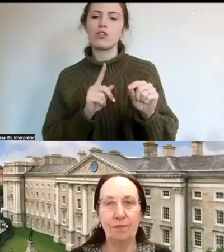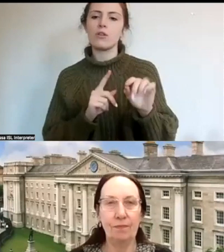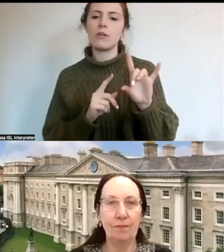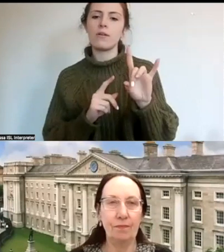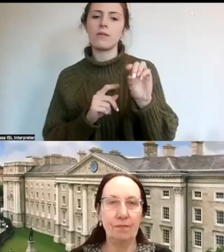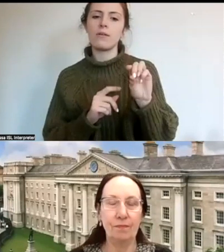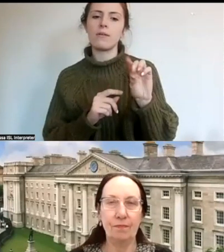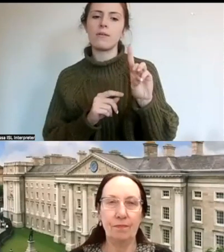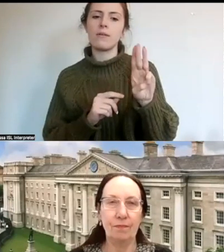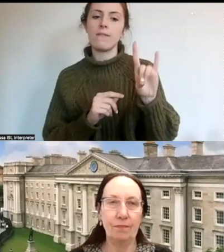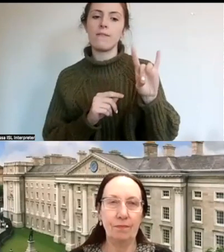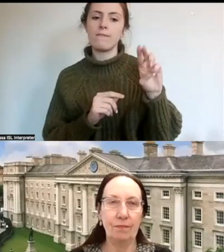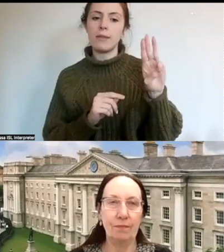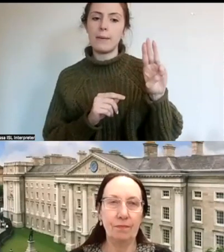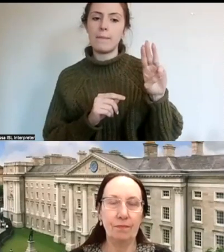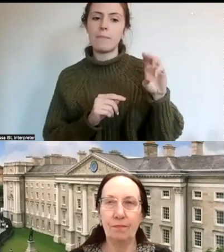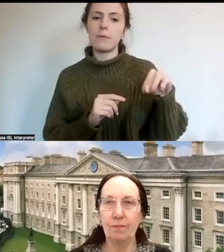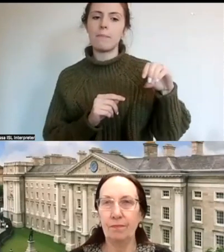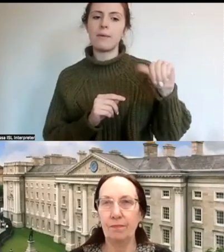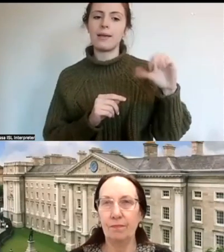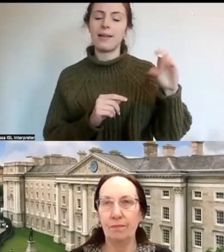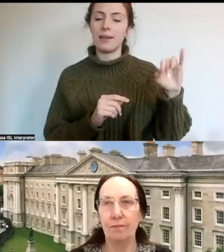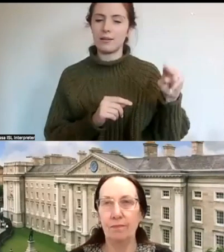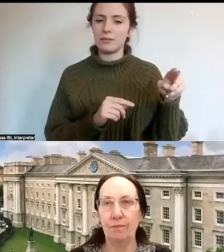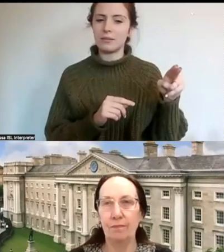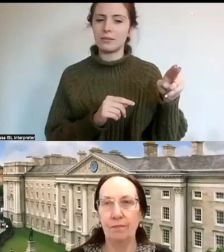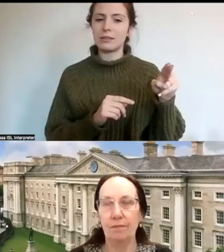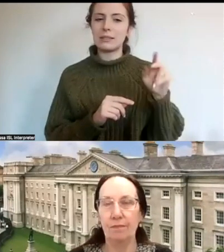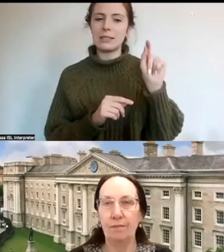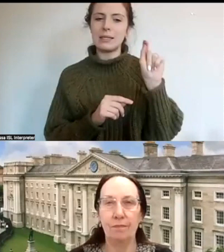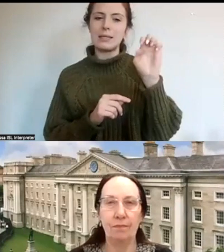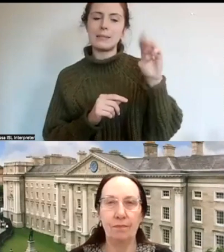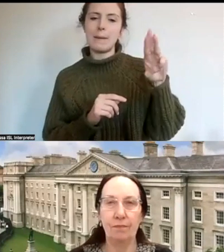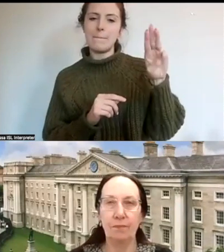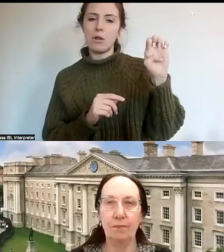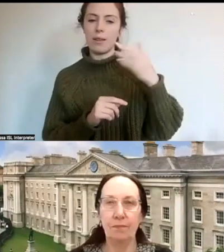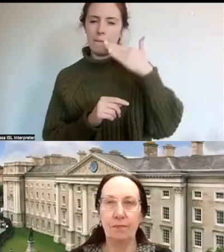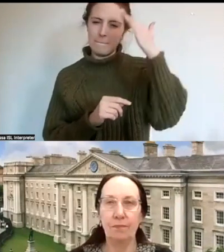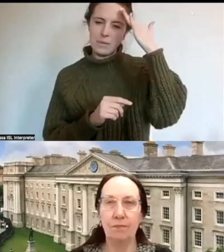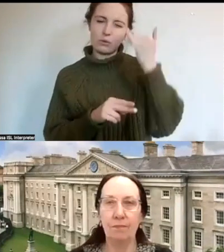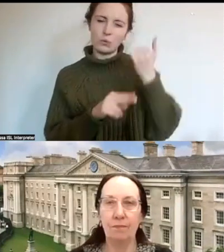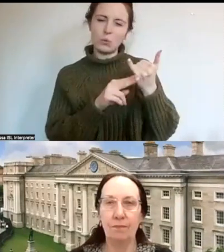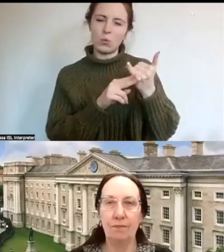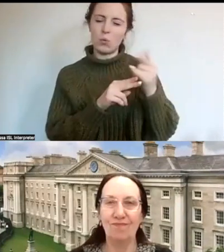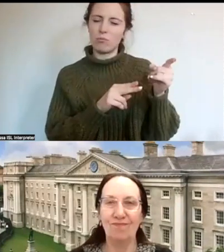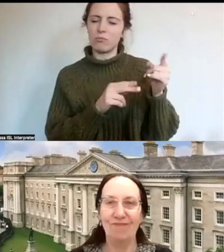is Professor and Director at the Temple School of Social Work, Temple University, Philadelphia, a